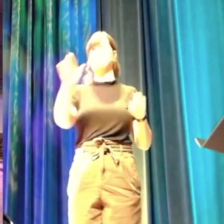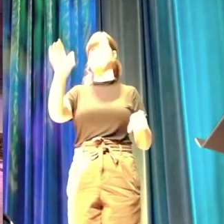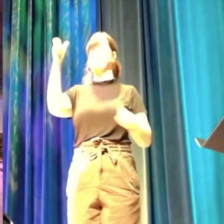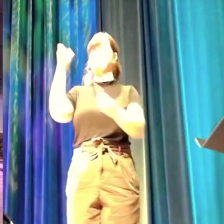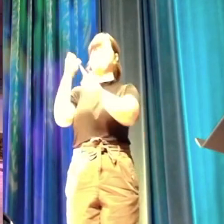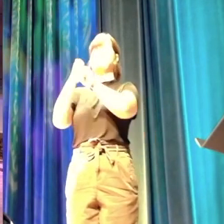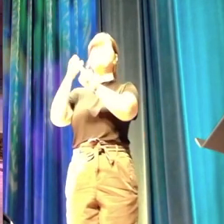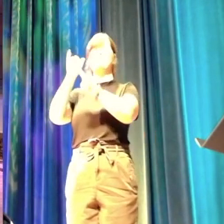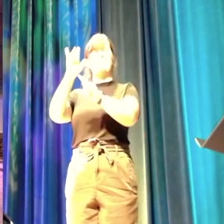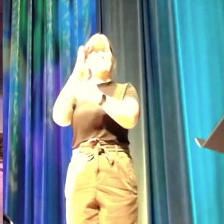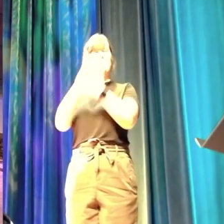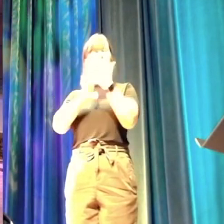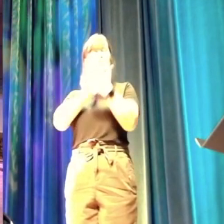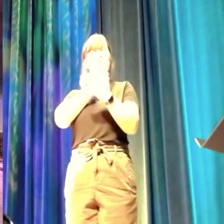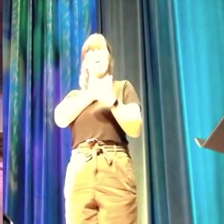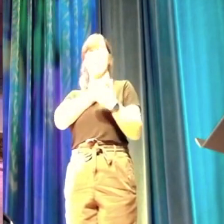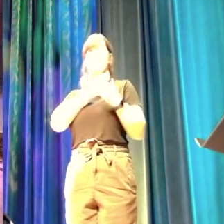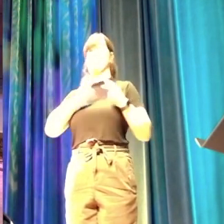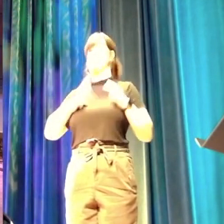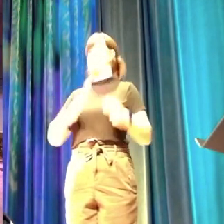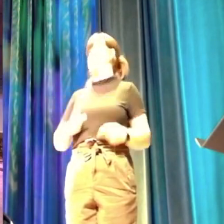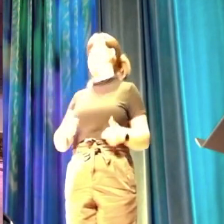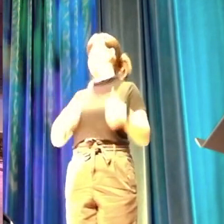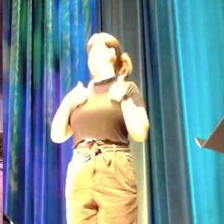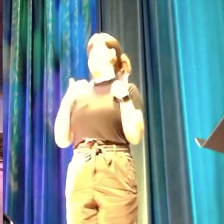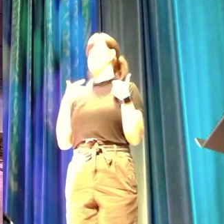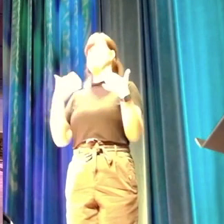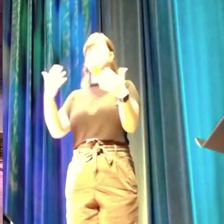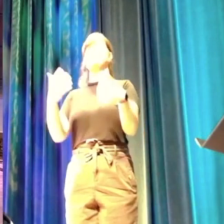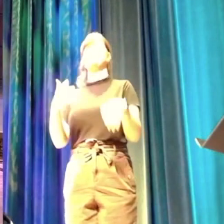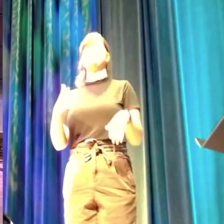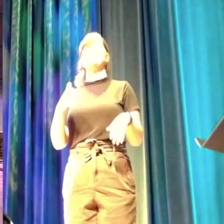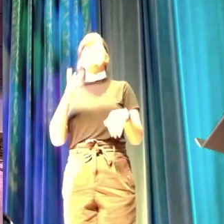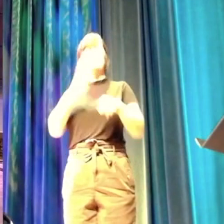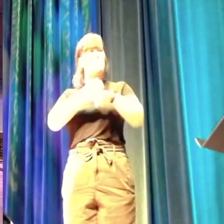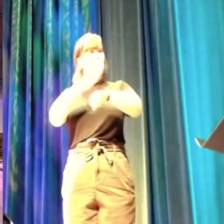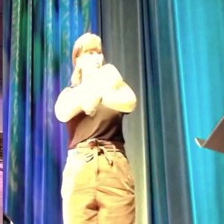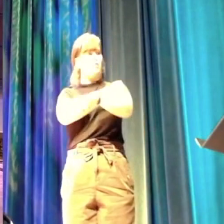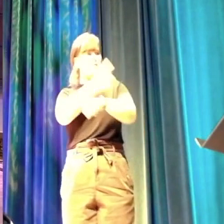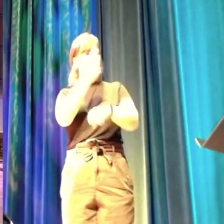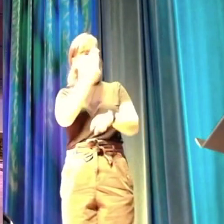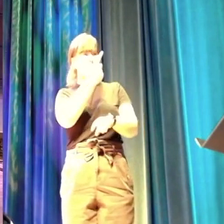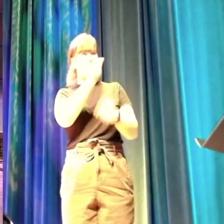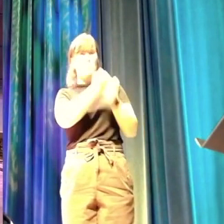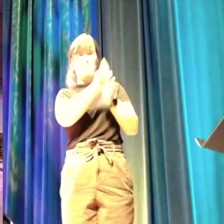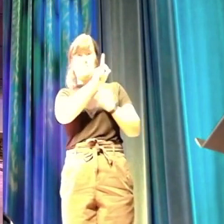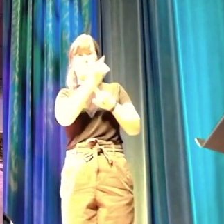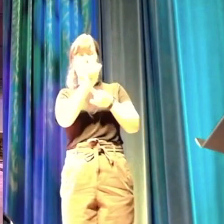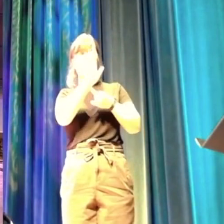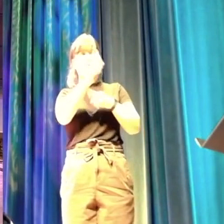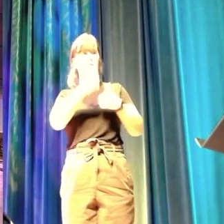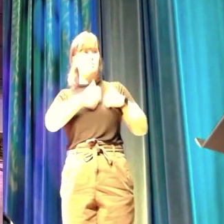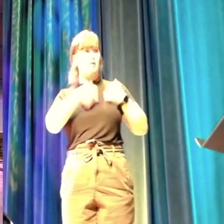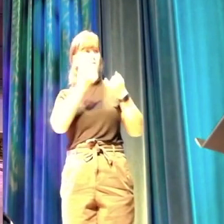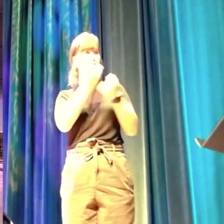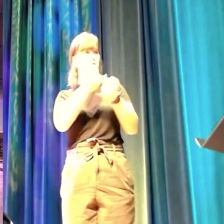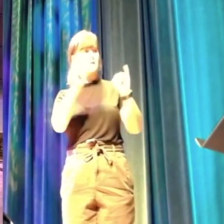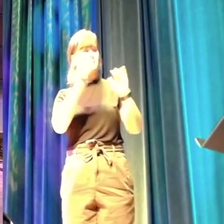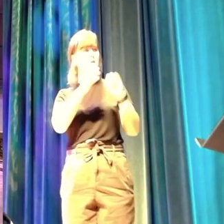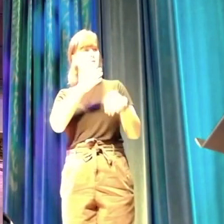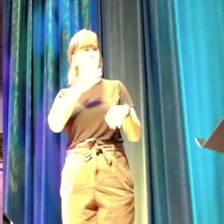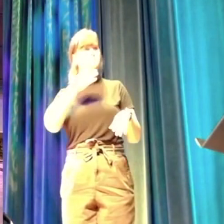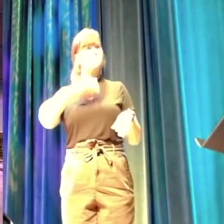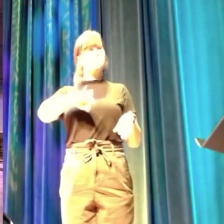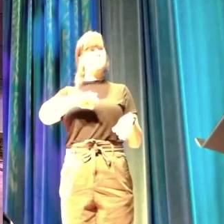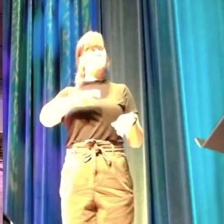experience. Improving the life, independence, and dignity of persons with disabilities is and has been